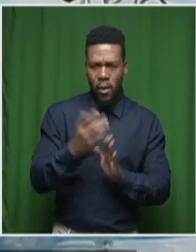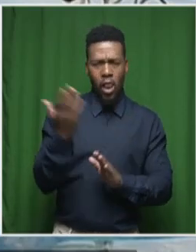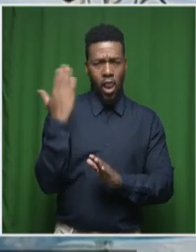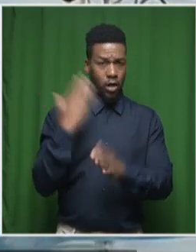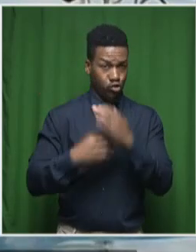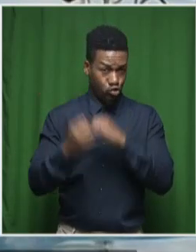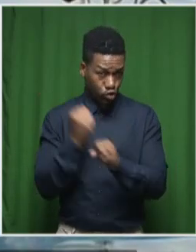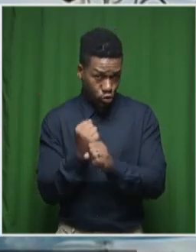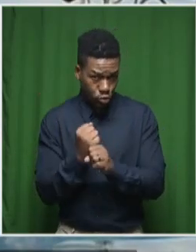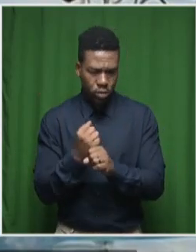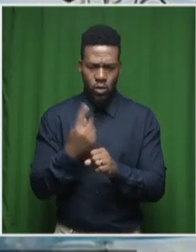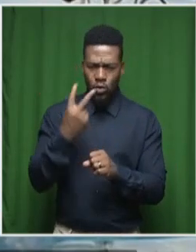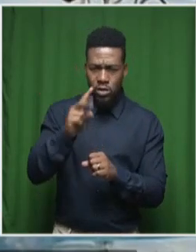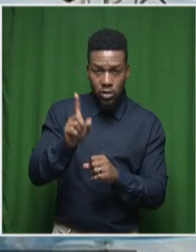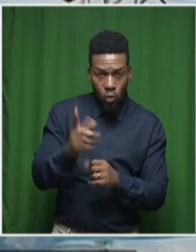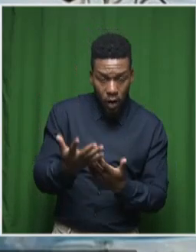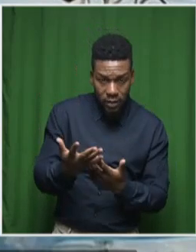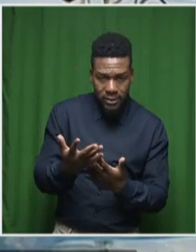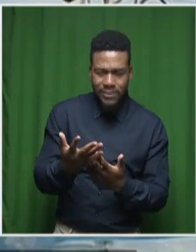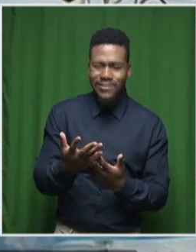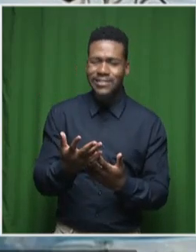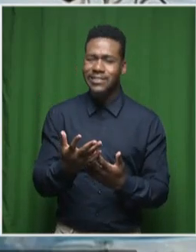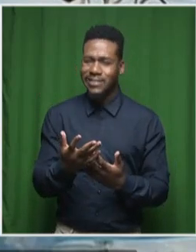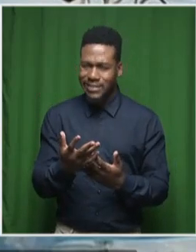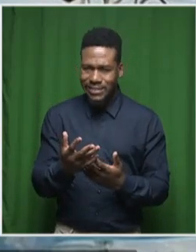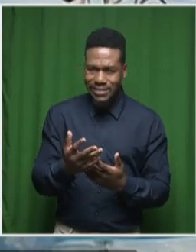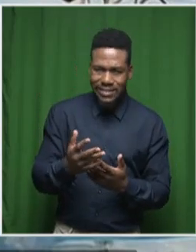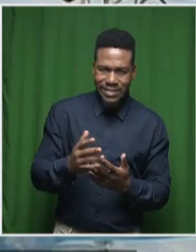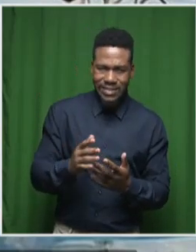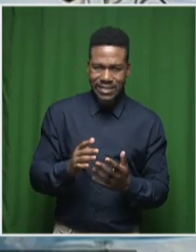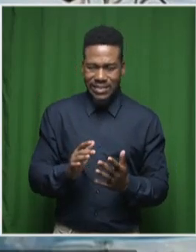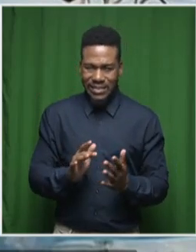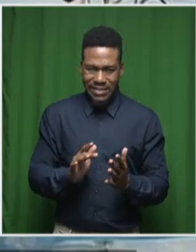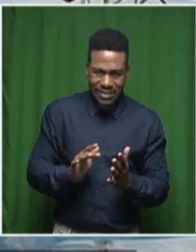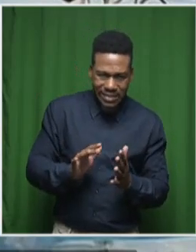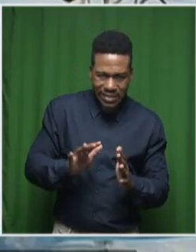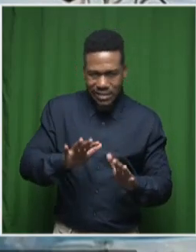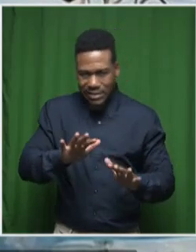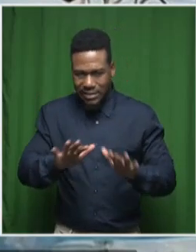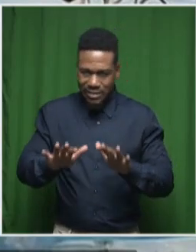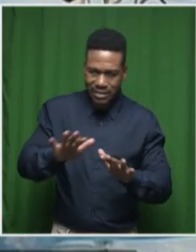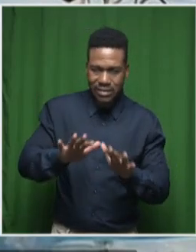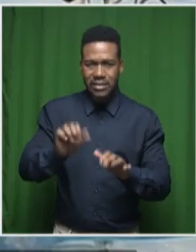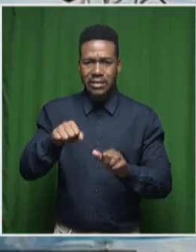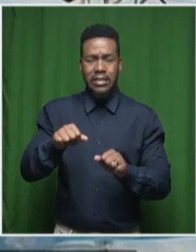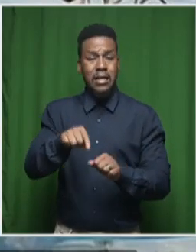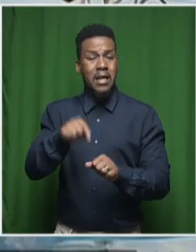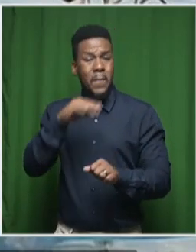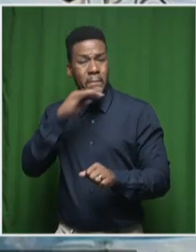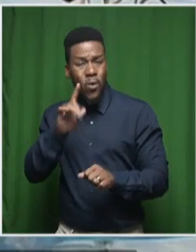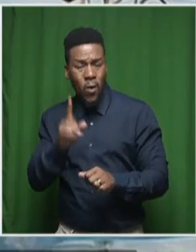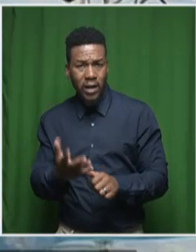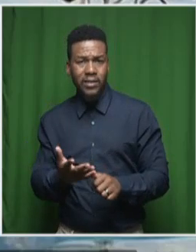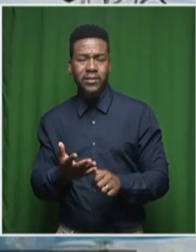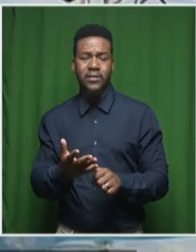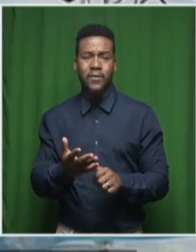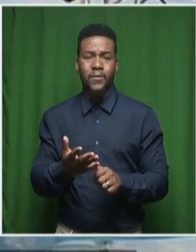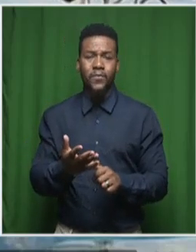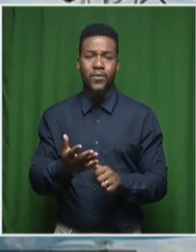have seen some level of stickiness when it comes to inflation. And stickiness here, we refer to not